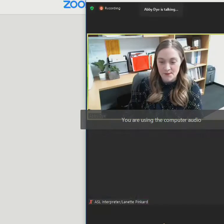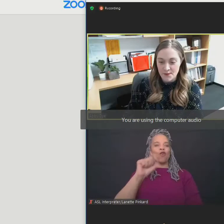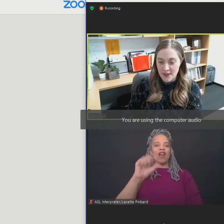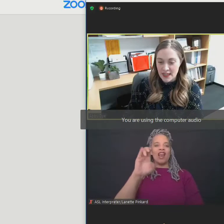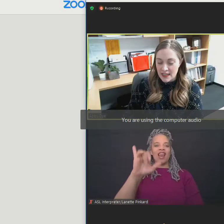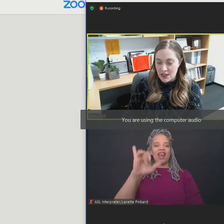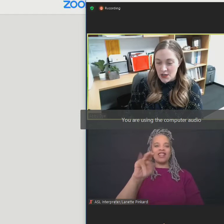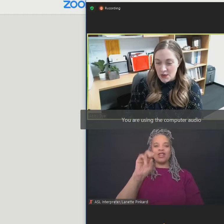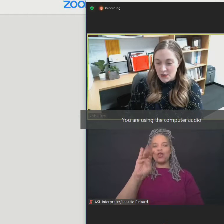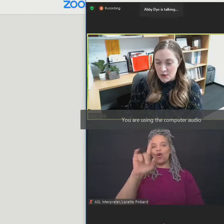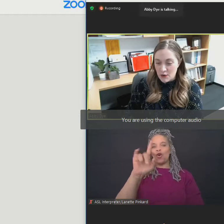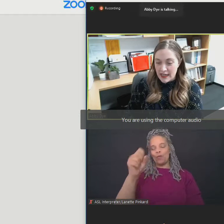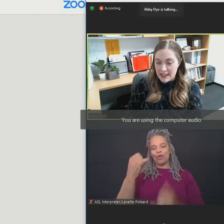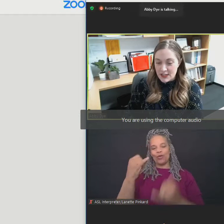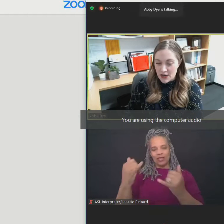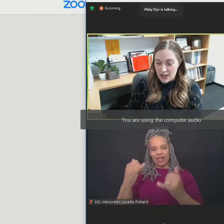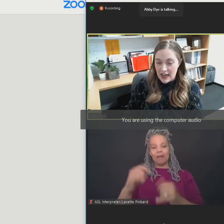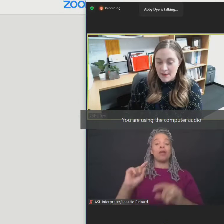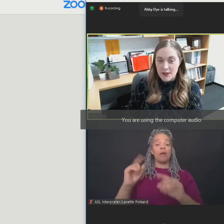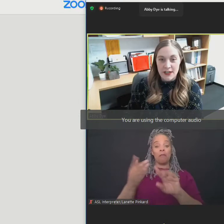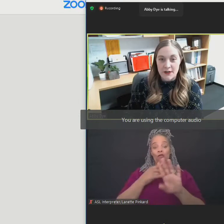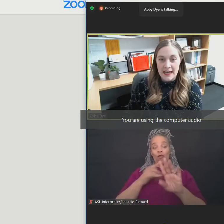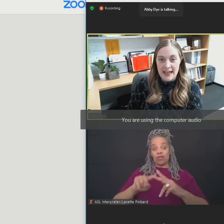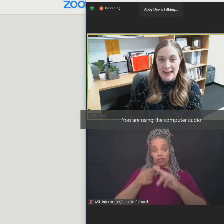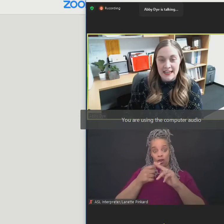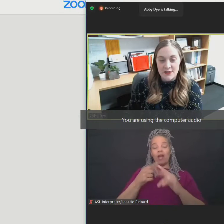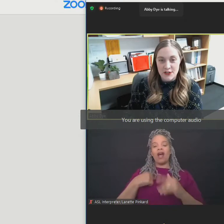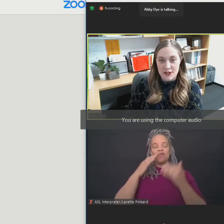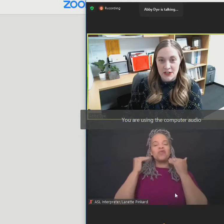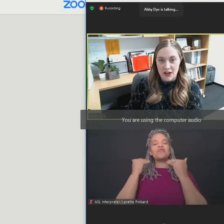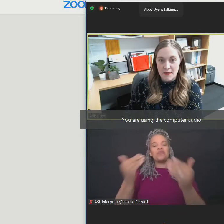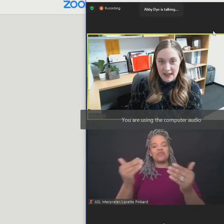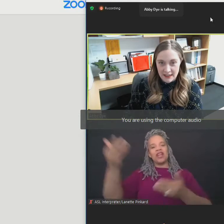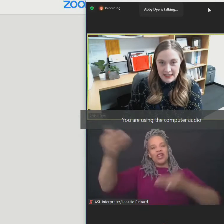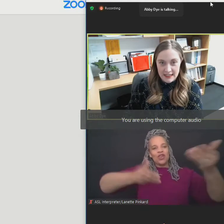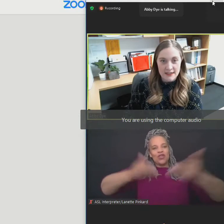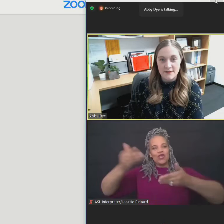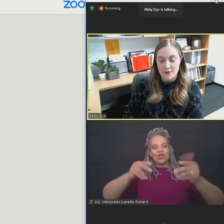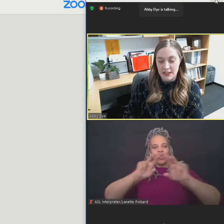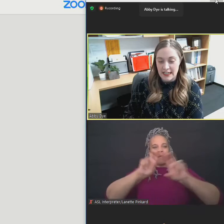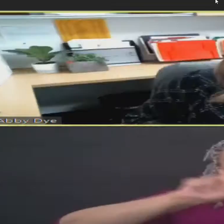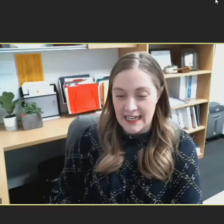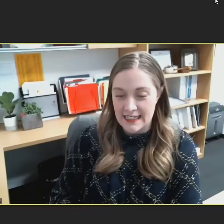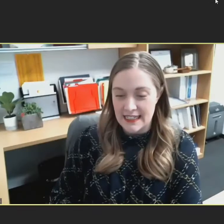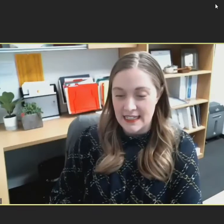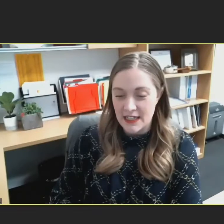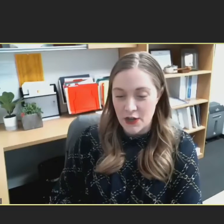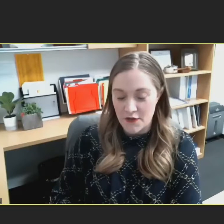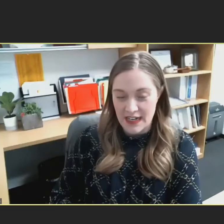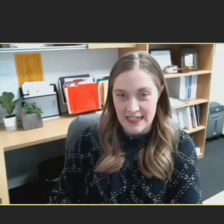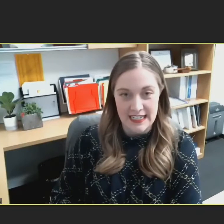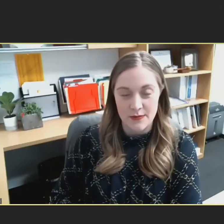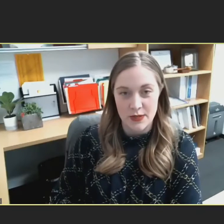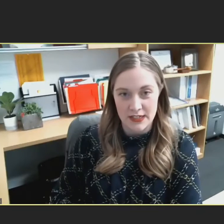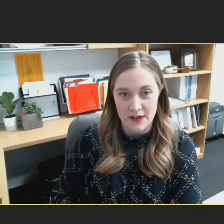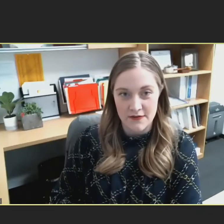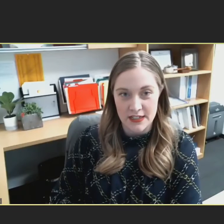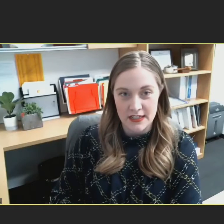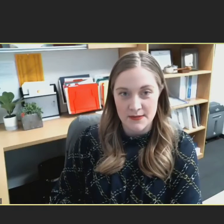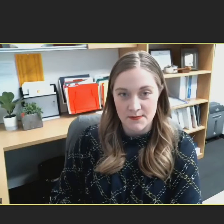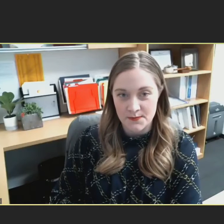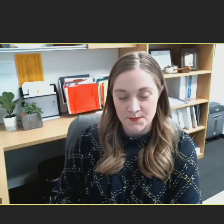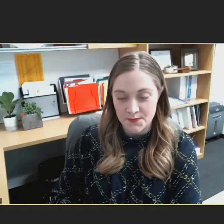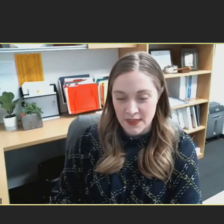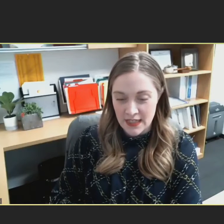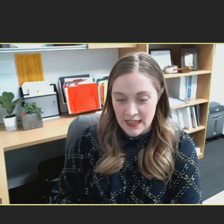today. Before we get started, I'm going to go ahead and introduce our panelists for today's COVID-19 press